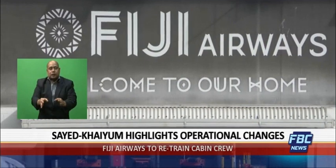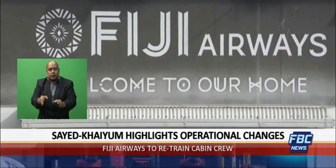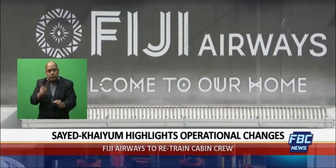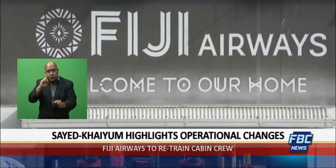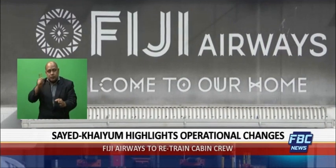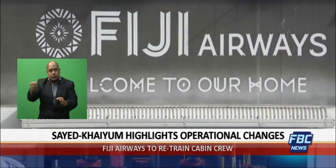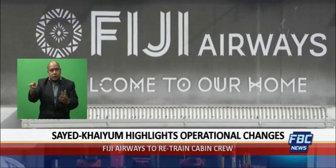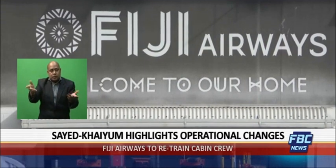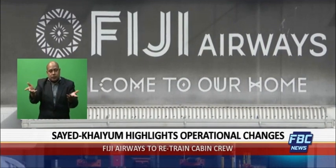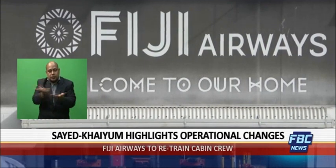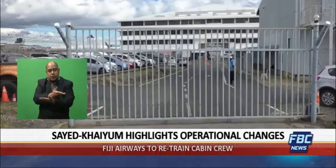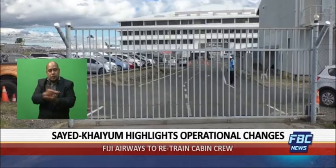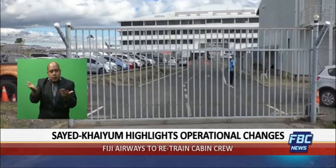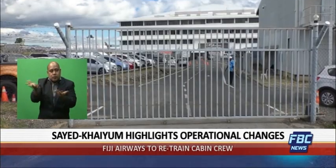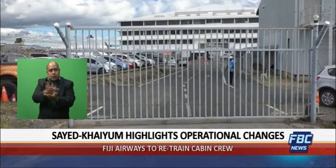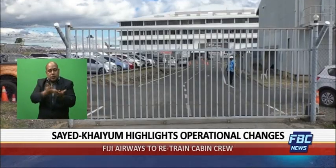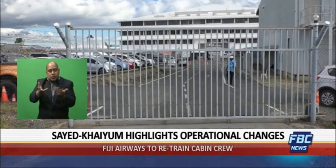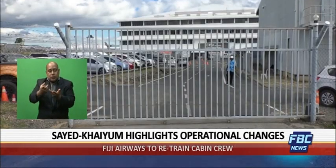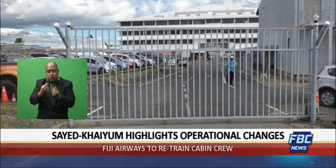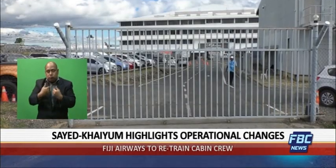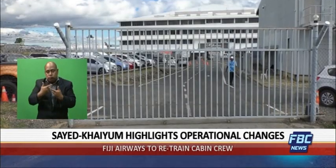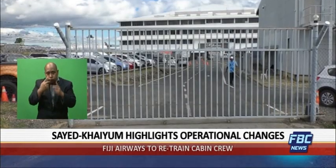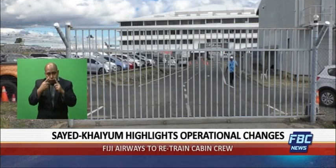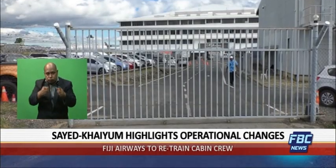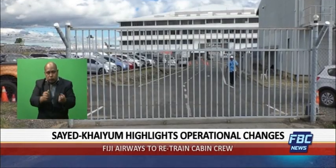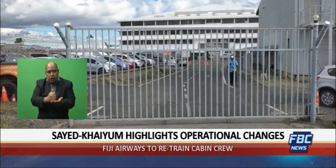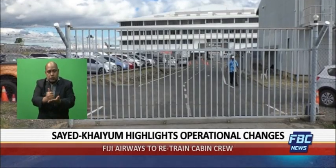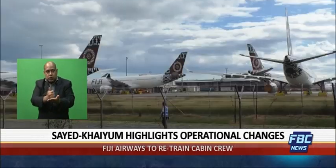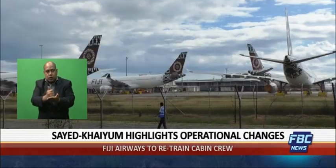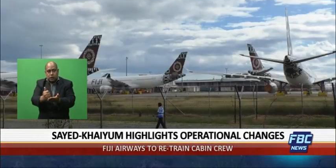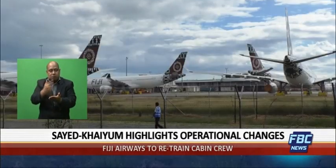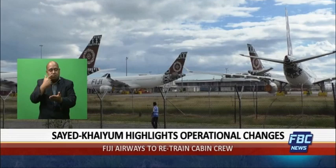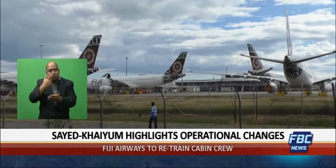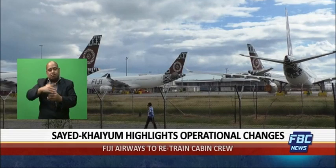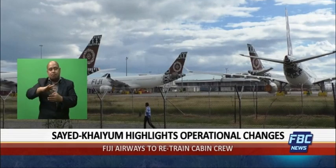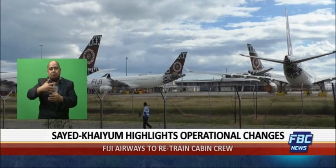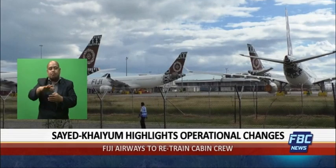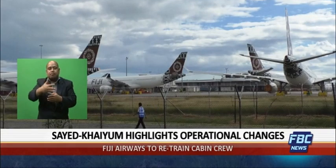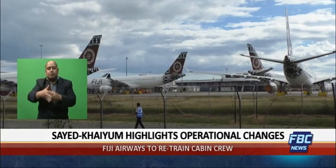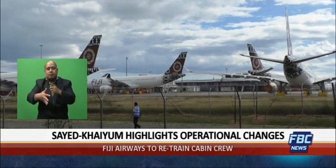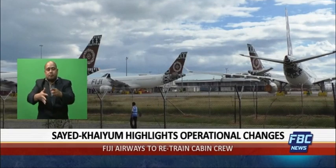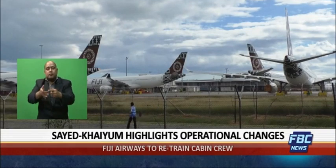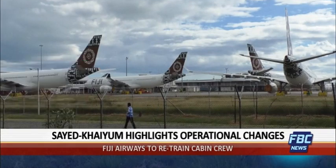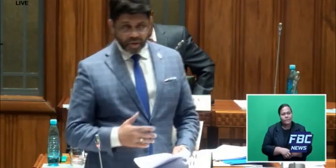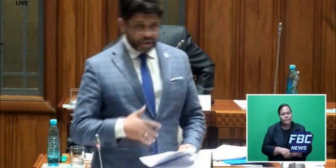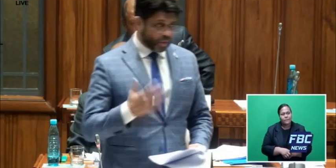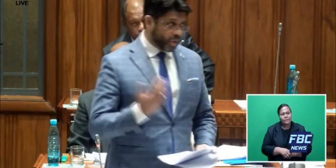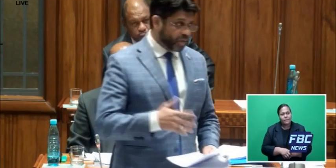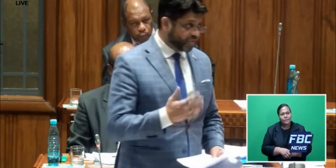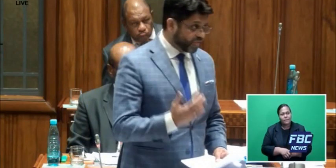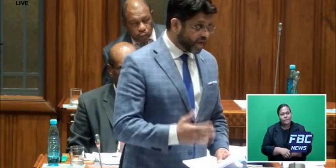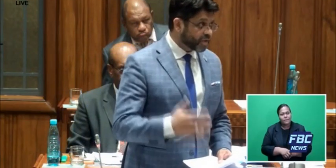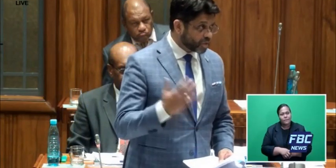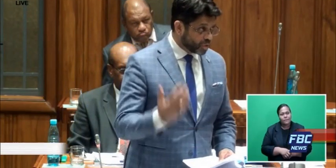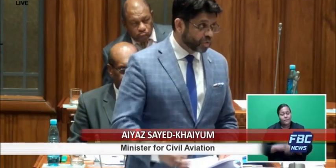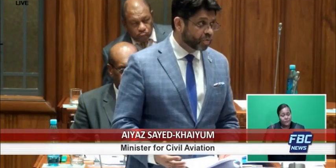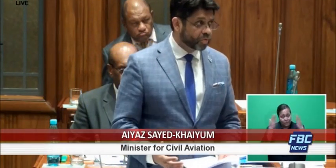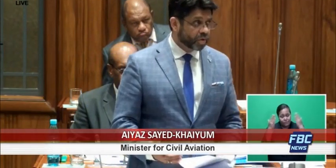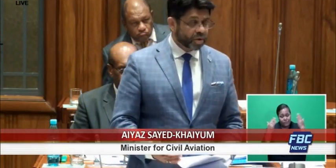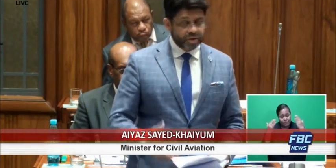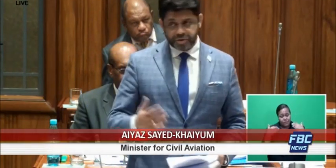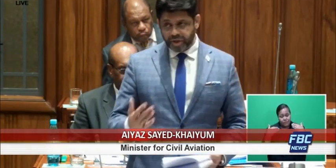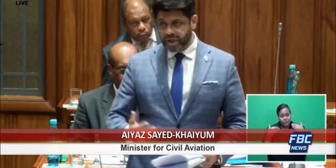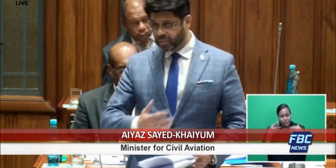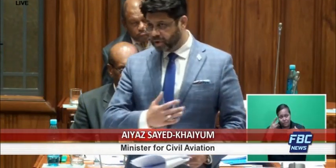course of action. Said Qayyum says there will be a new norm when flights resume. The way we fly the